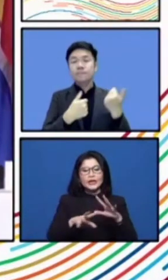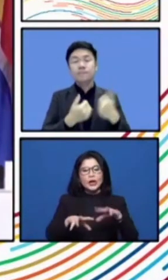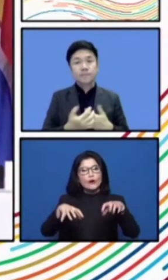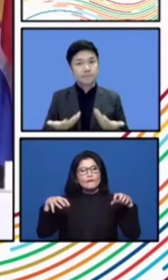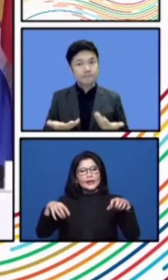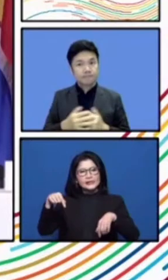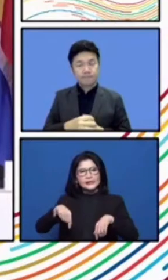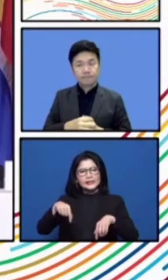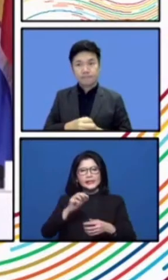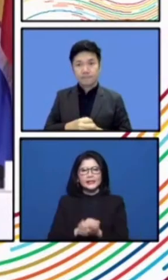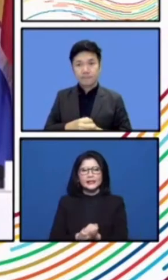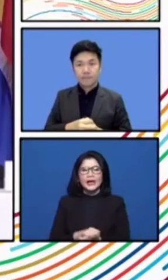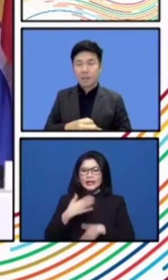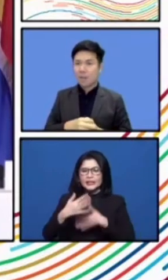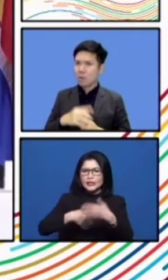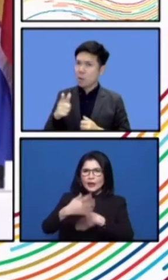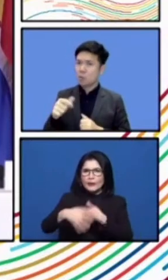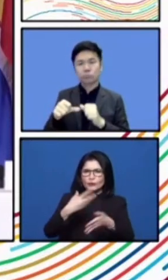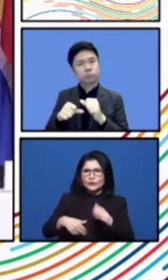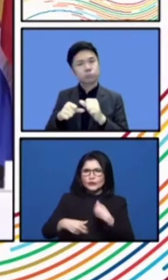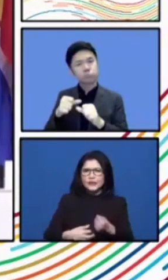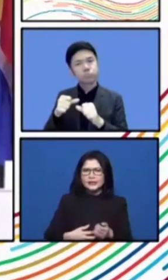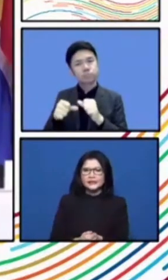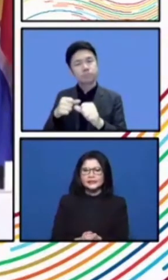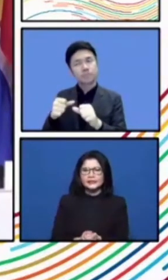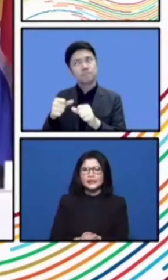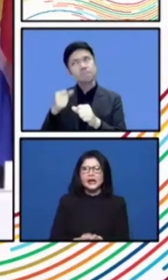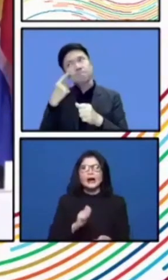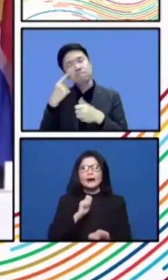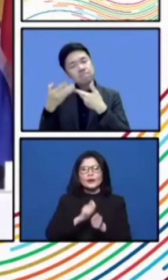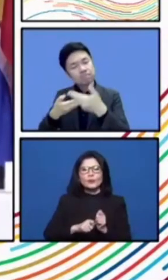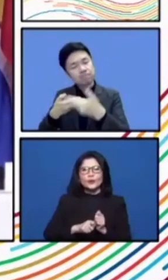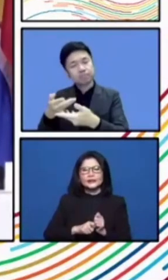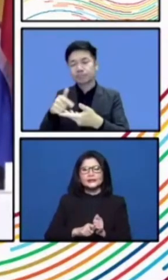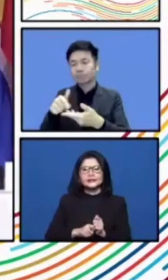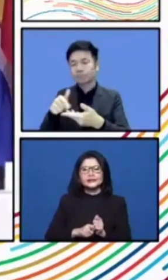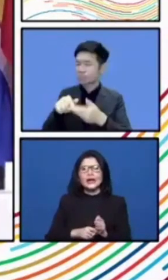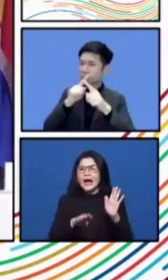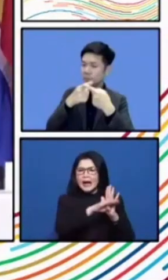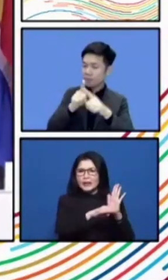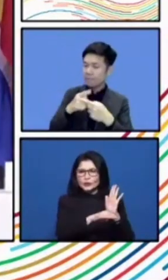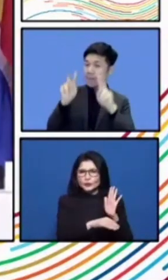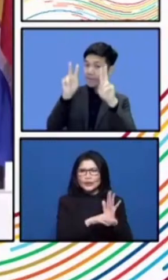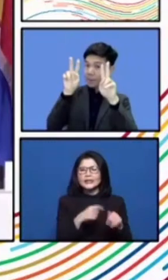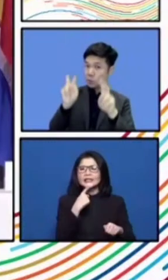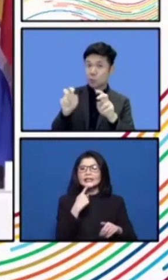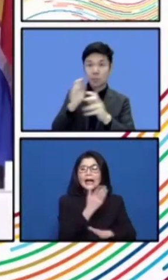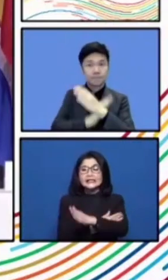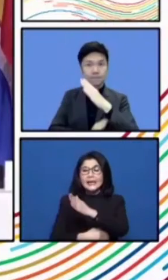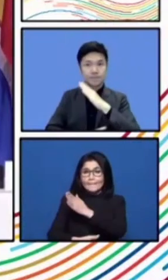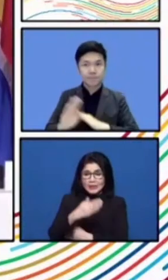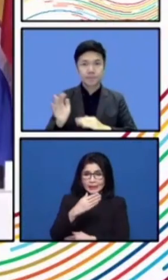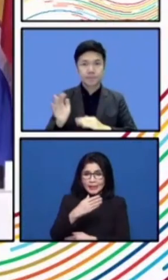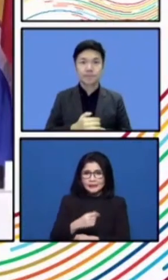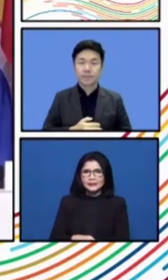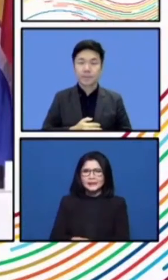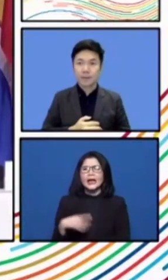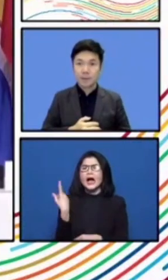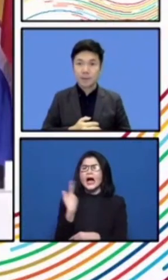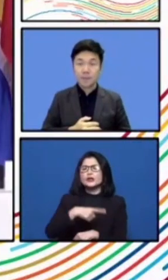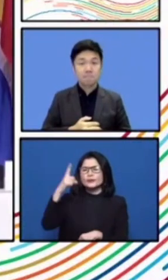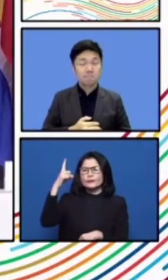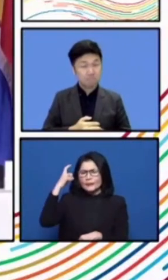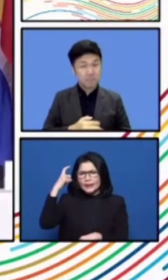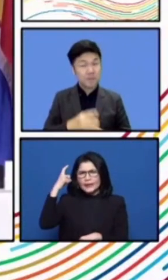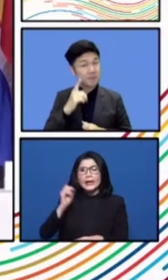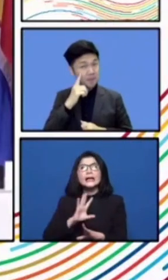processes concerning issues related to persons with disability we need to consider that all state parties shall